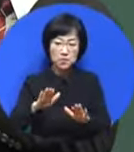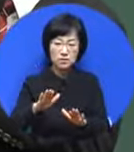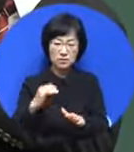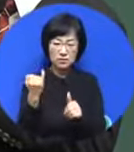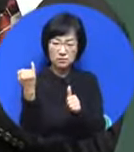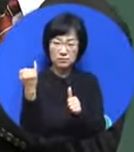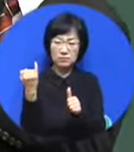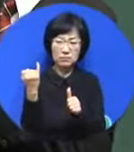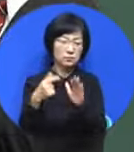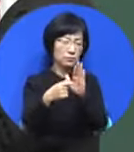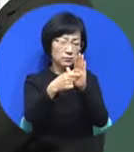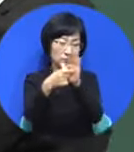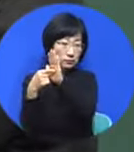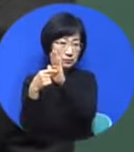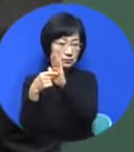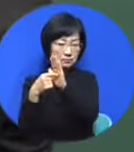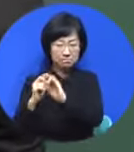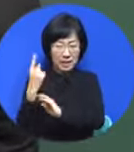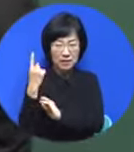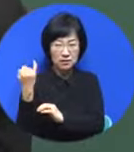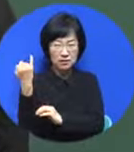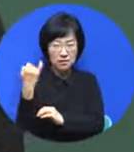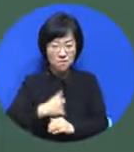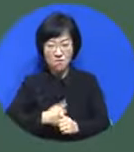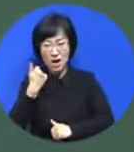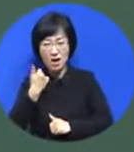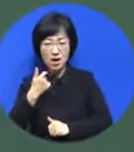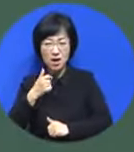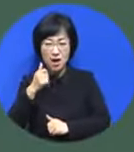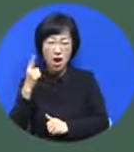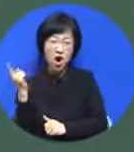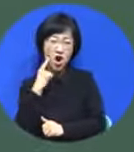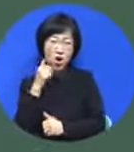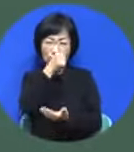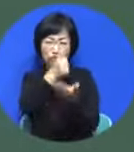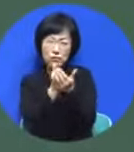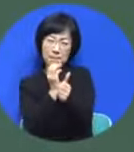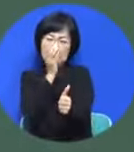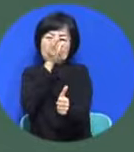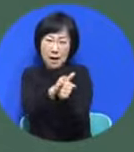But later on, Potiphar's wife framed him.